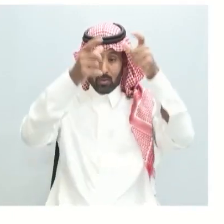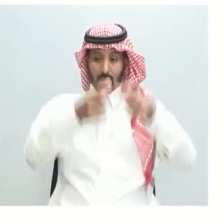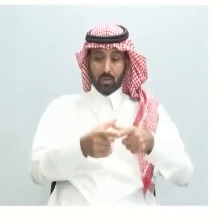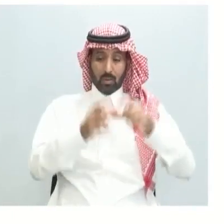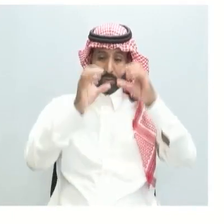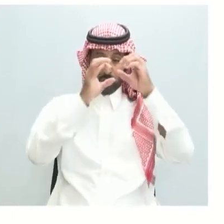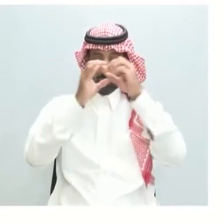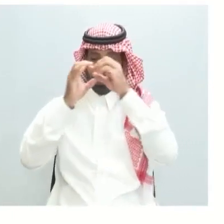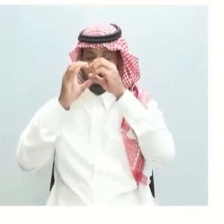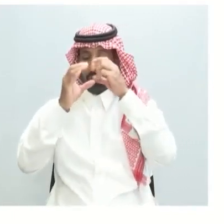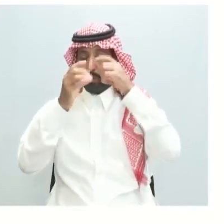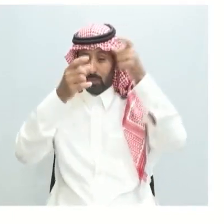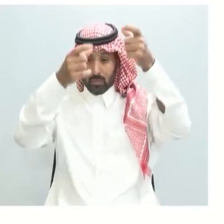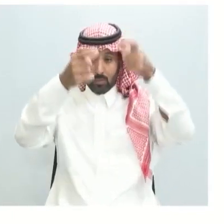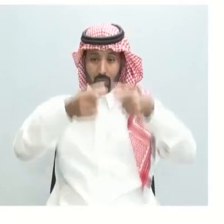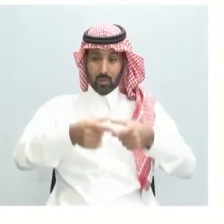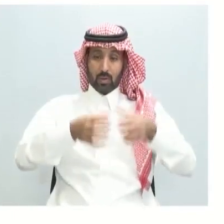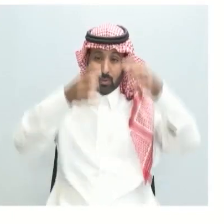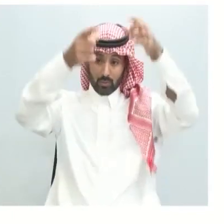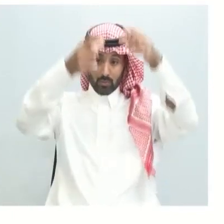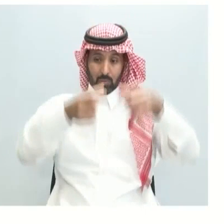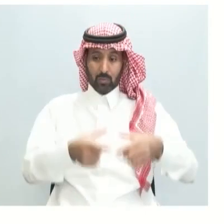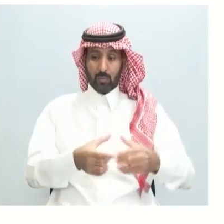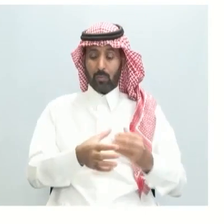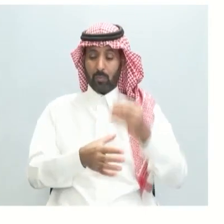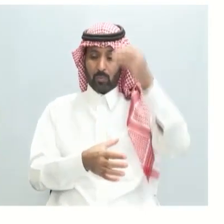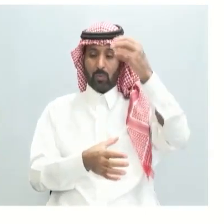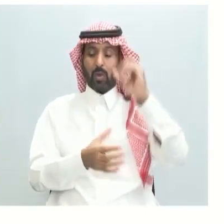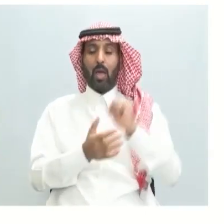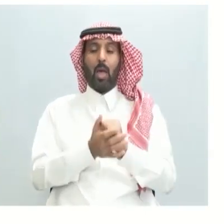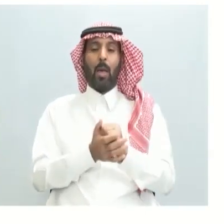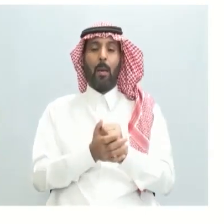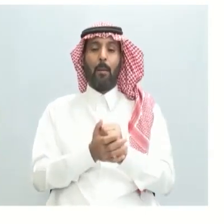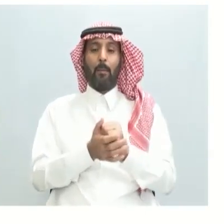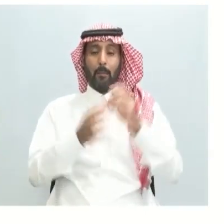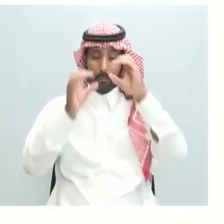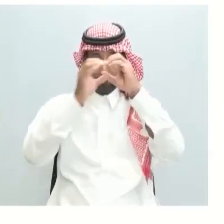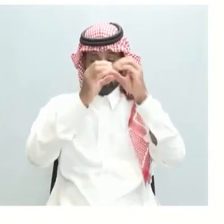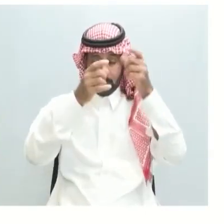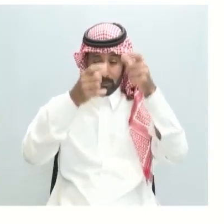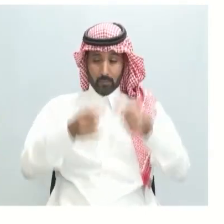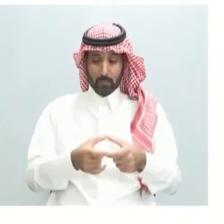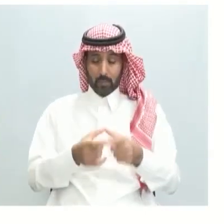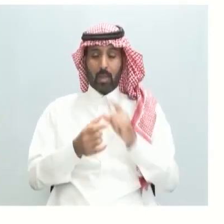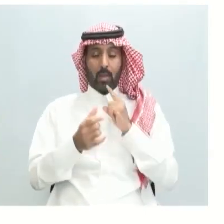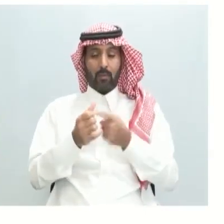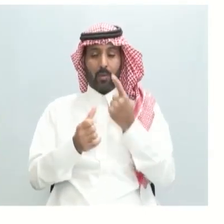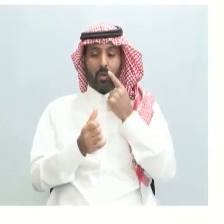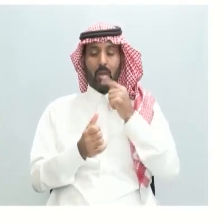Jam? What is the shape of the minaret of Jam? The first one in